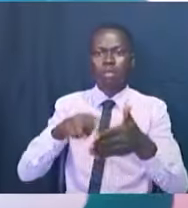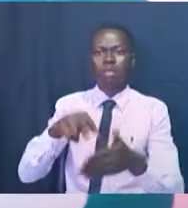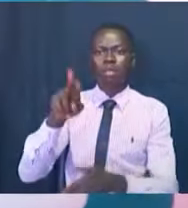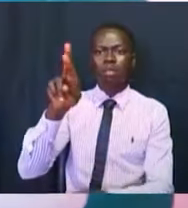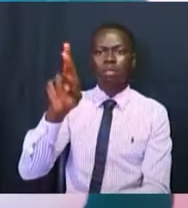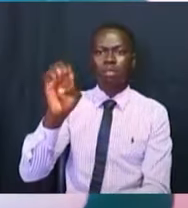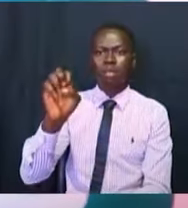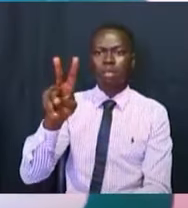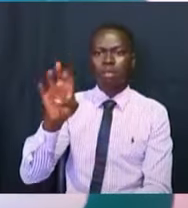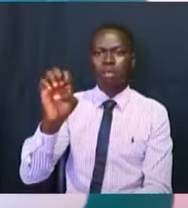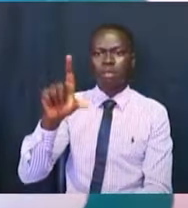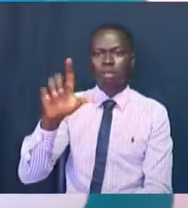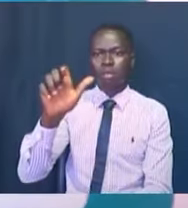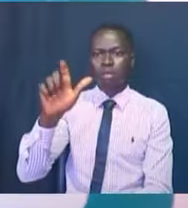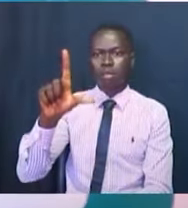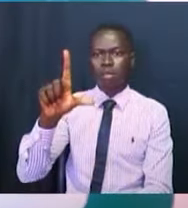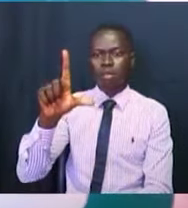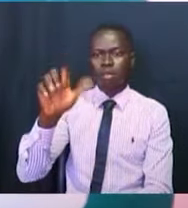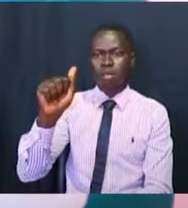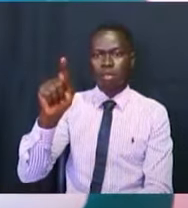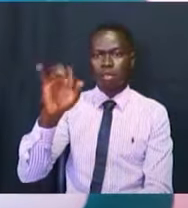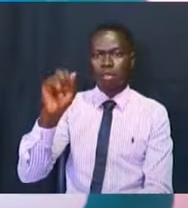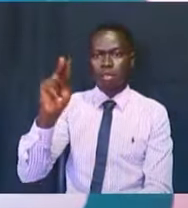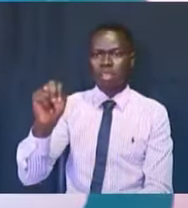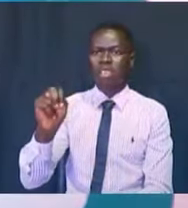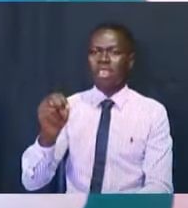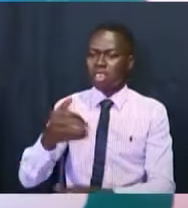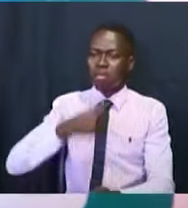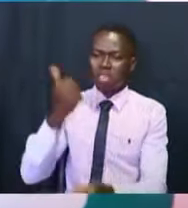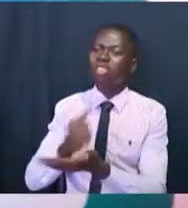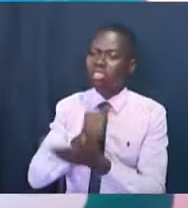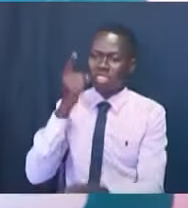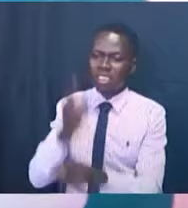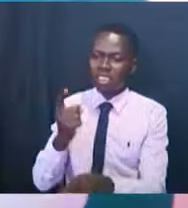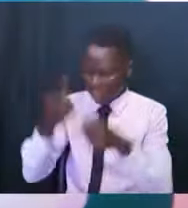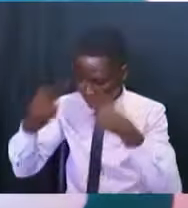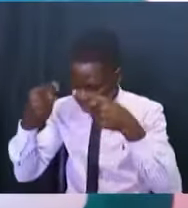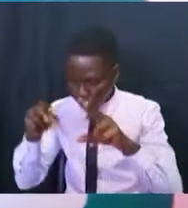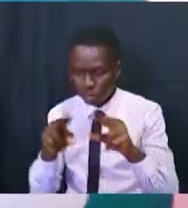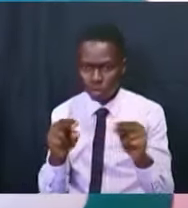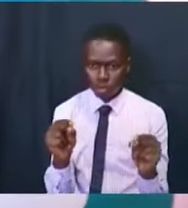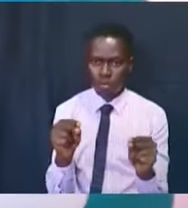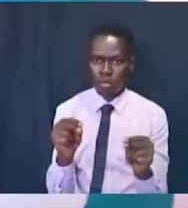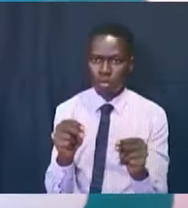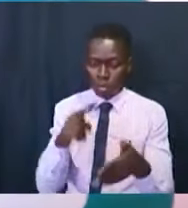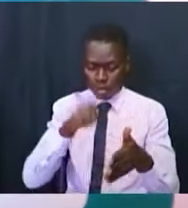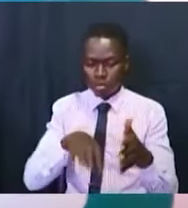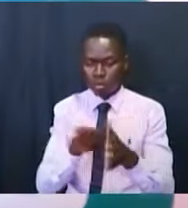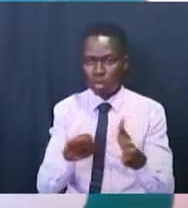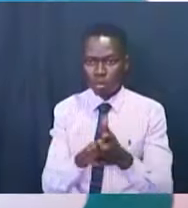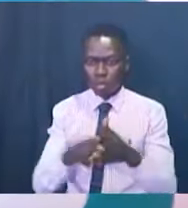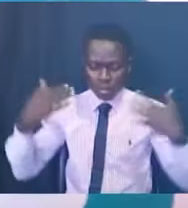Revelation 3:14. It's not just saying that amen is just so be it. Now listen to Revelation 3:14. To